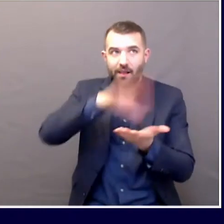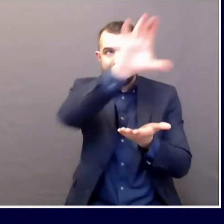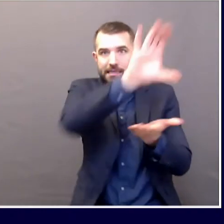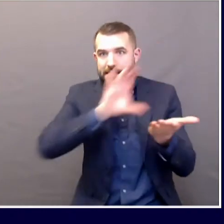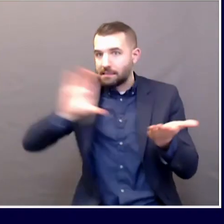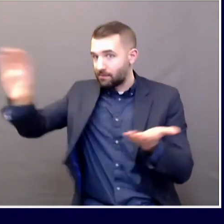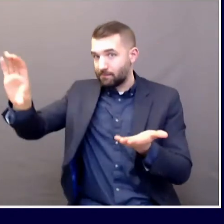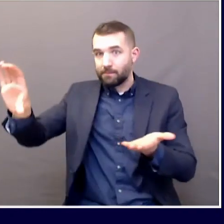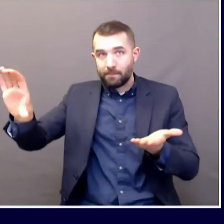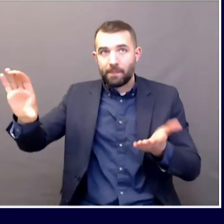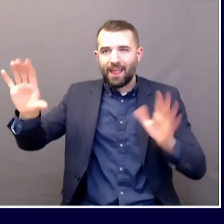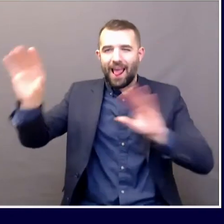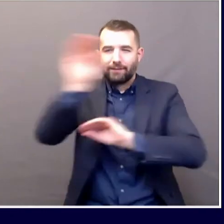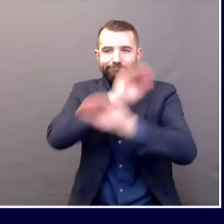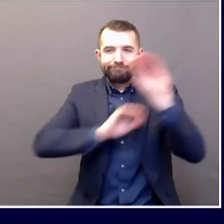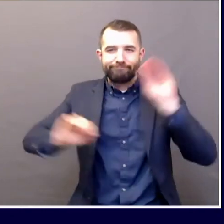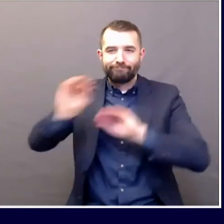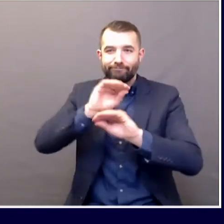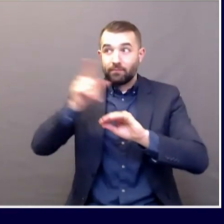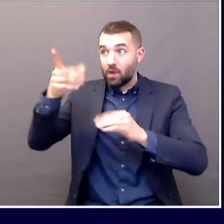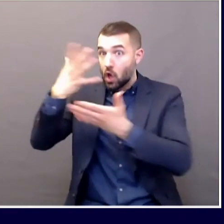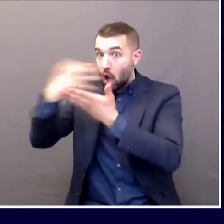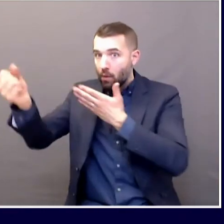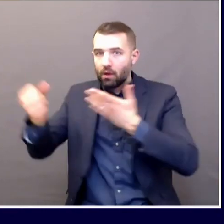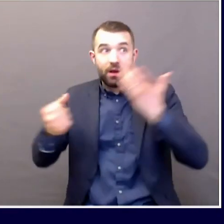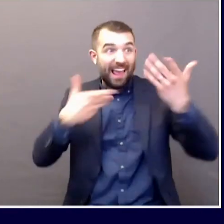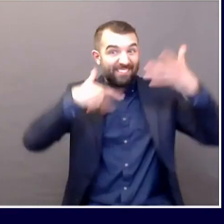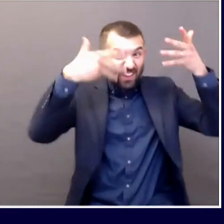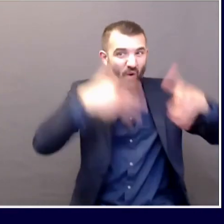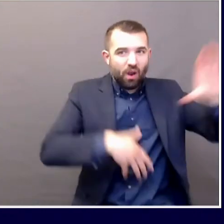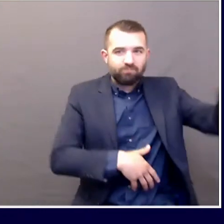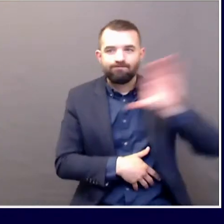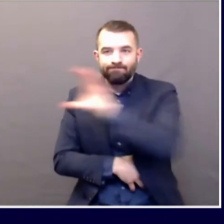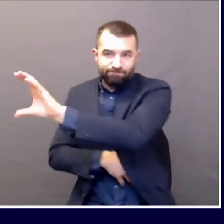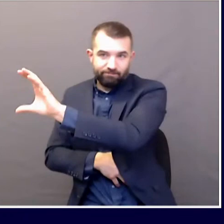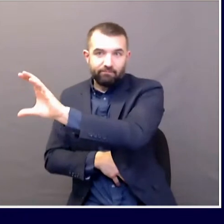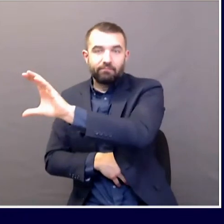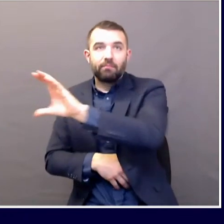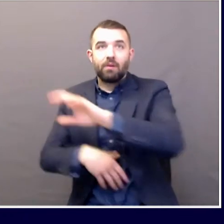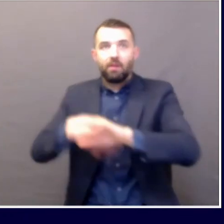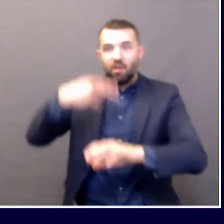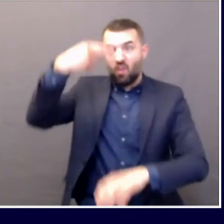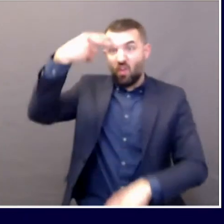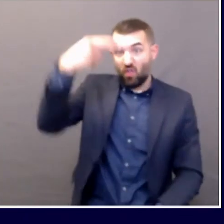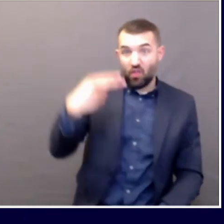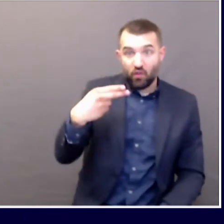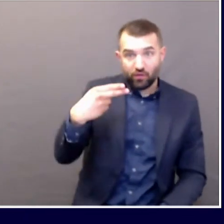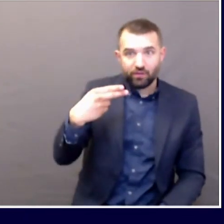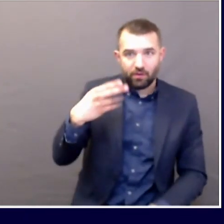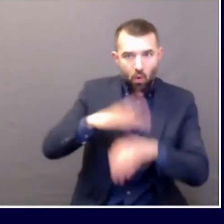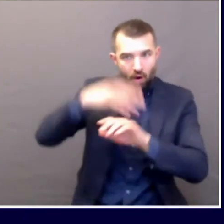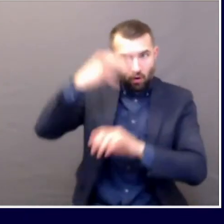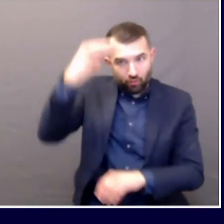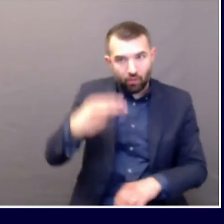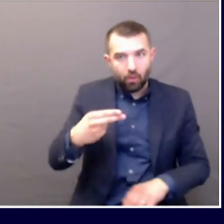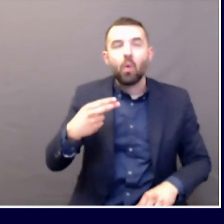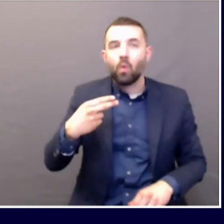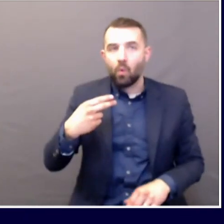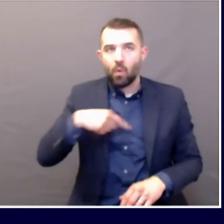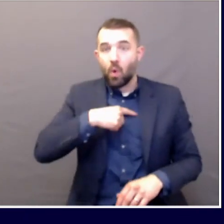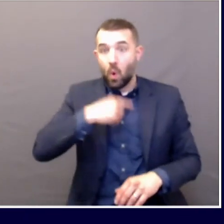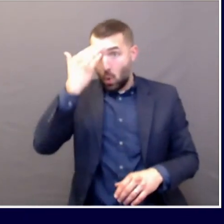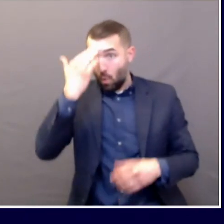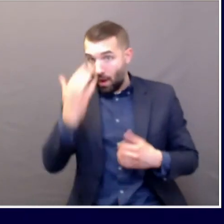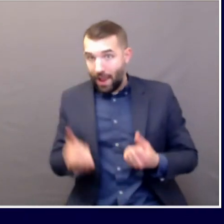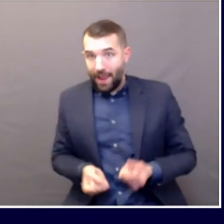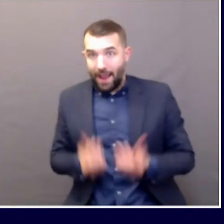function of what's scheduled. And again, if we see places that have scheduled folks on hand and the ability to do more, we'll